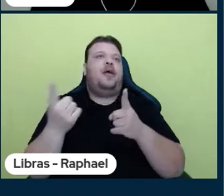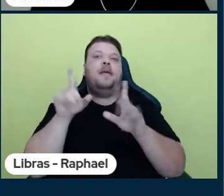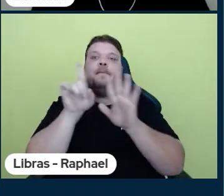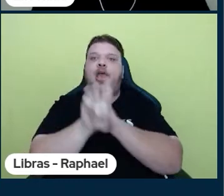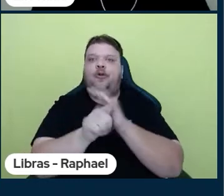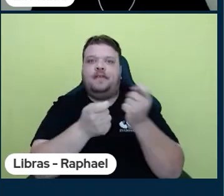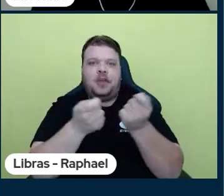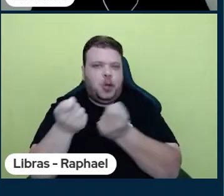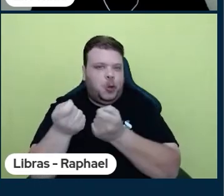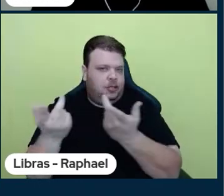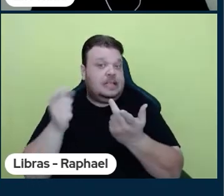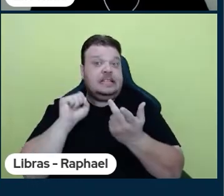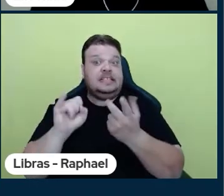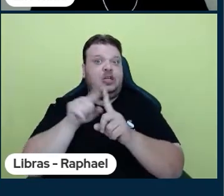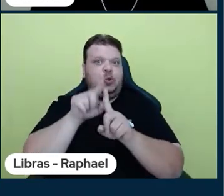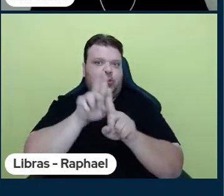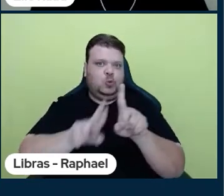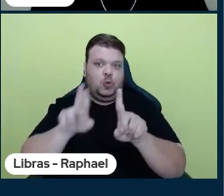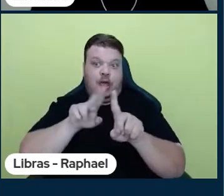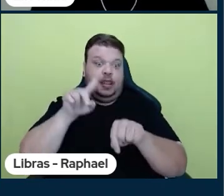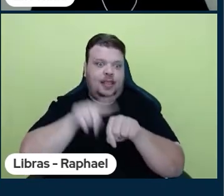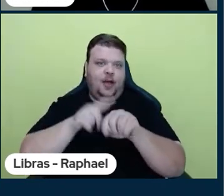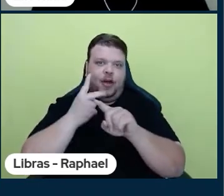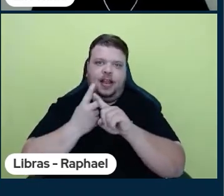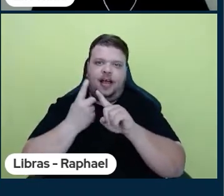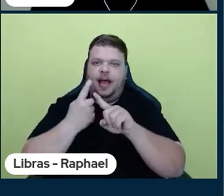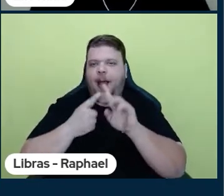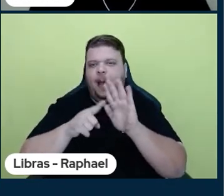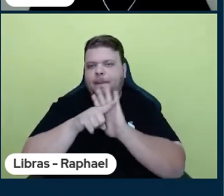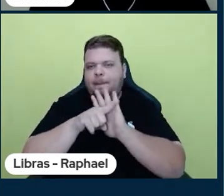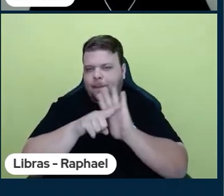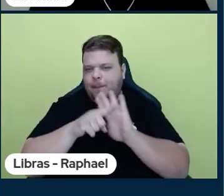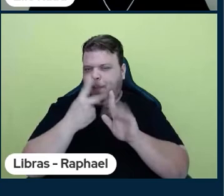doing, but on a scale of a single website.